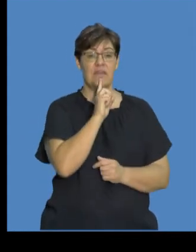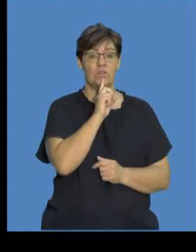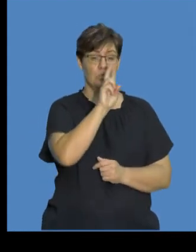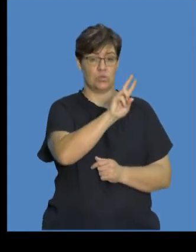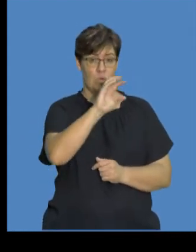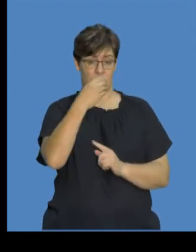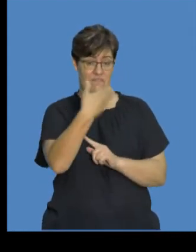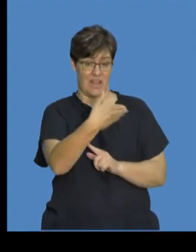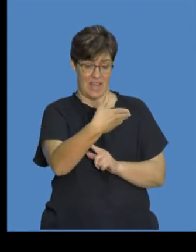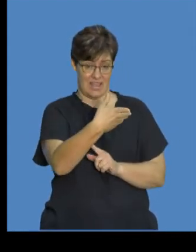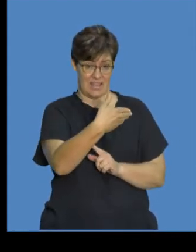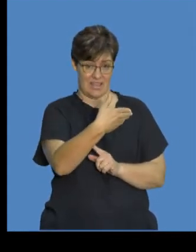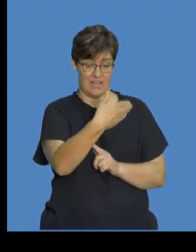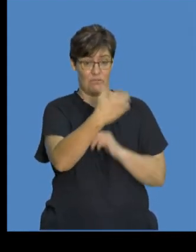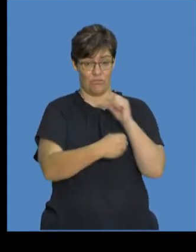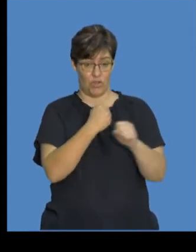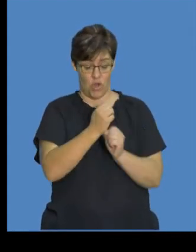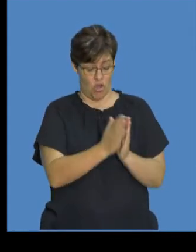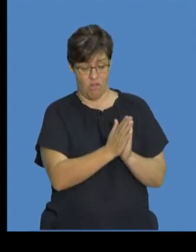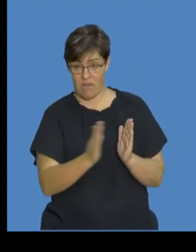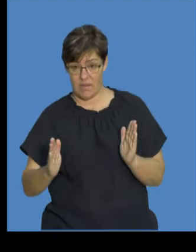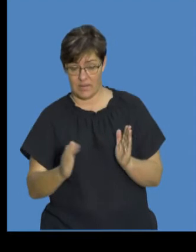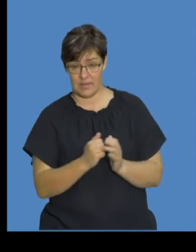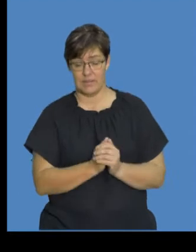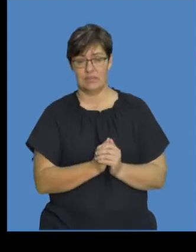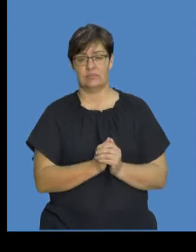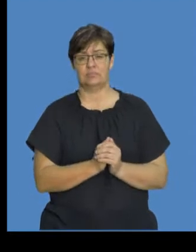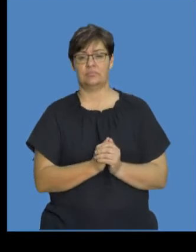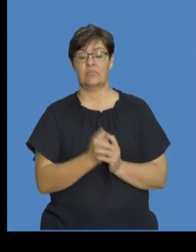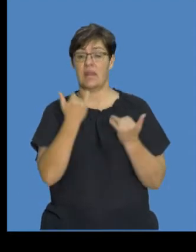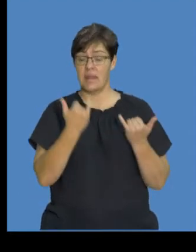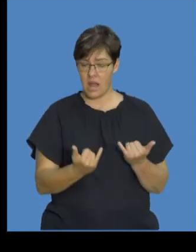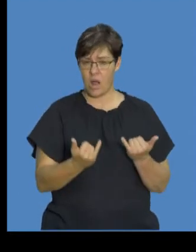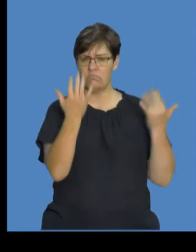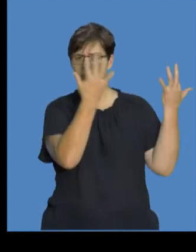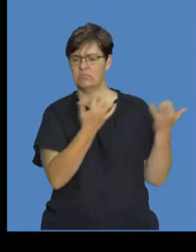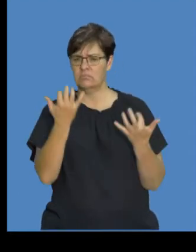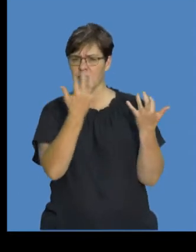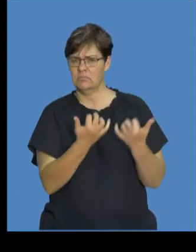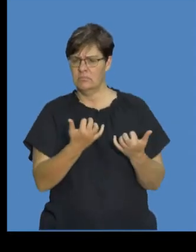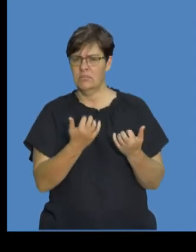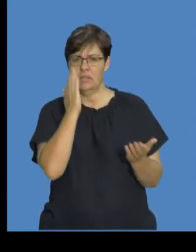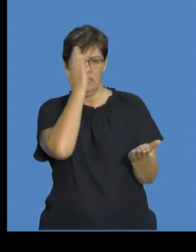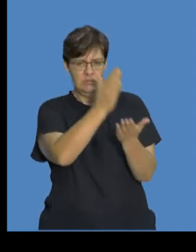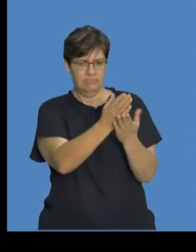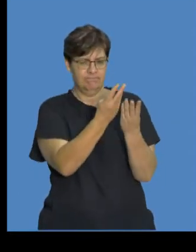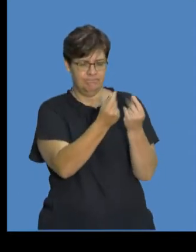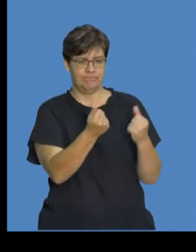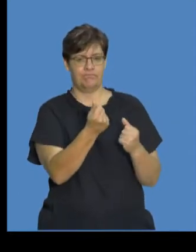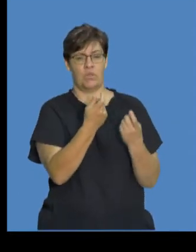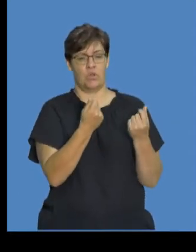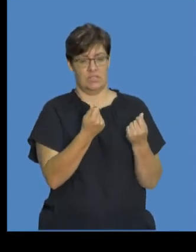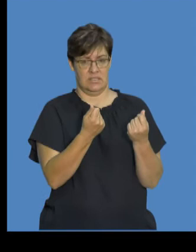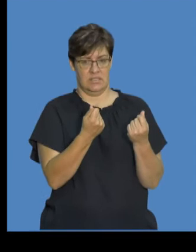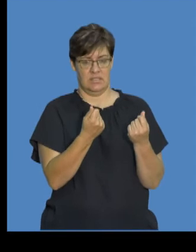1,200 flags during the year, right? And we are asked to calculate the direct material cost. So